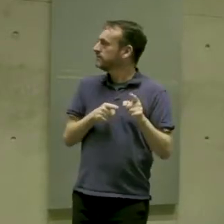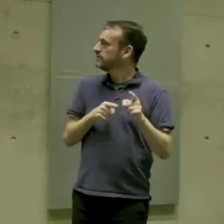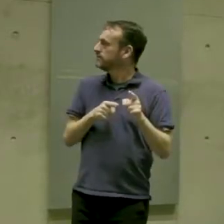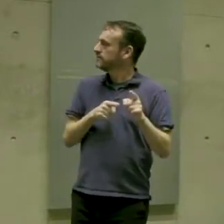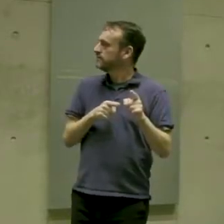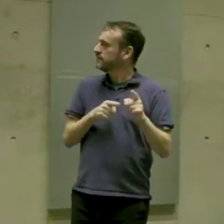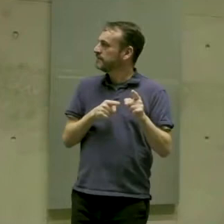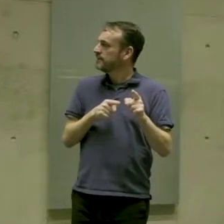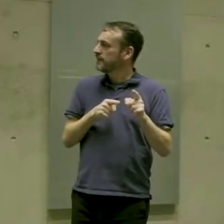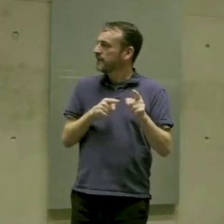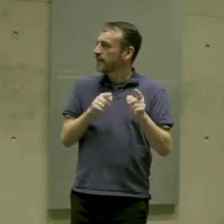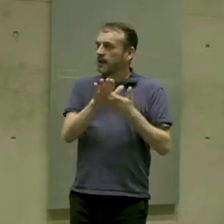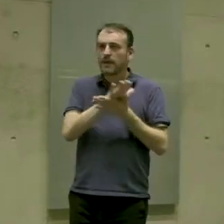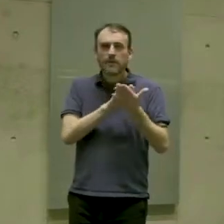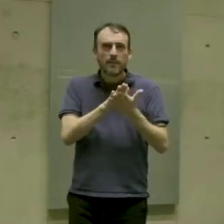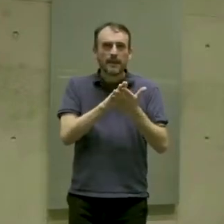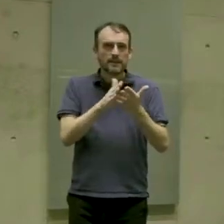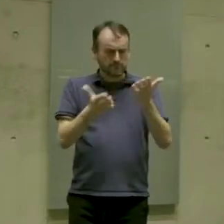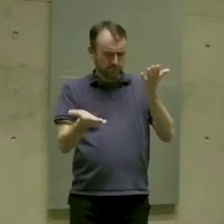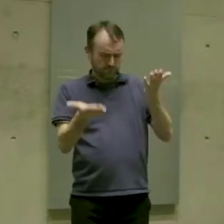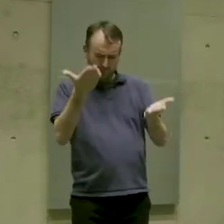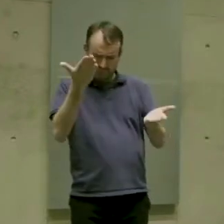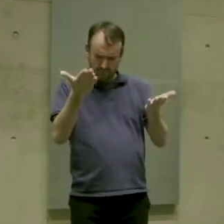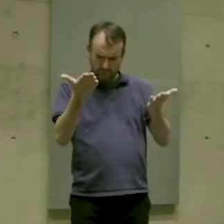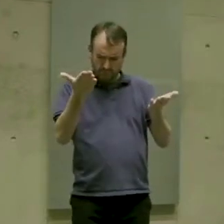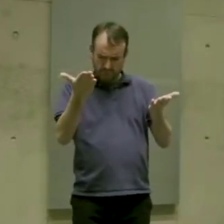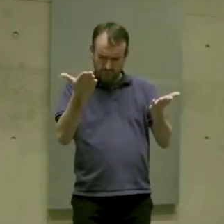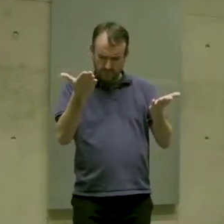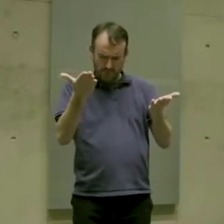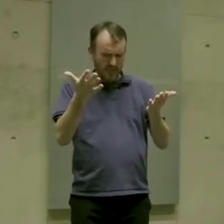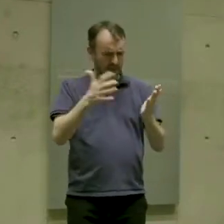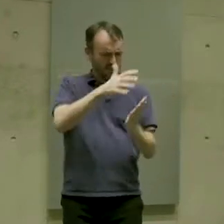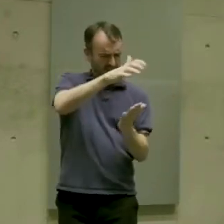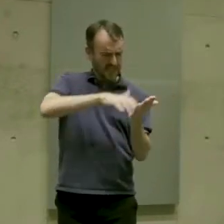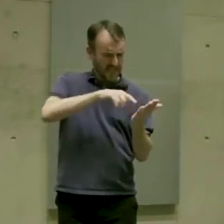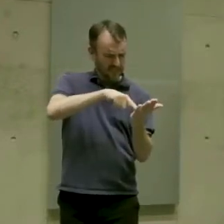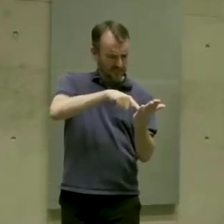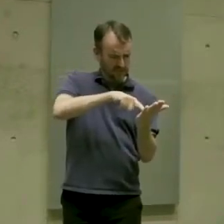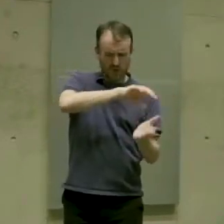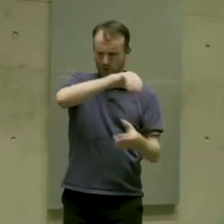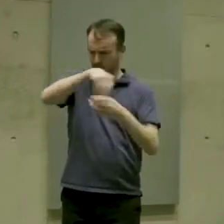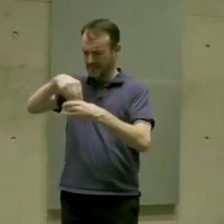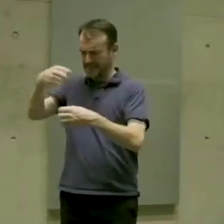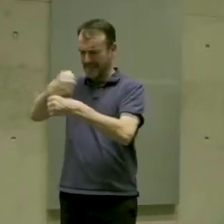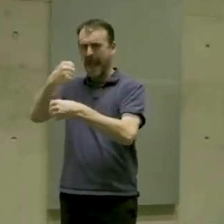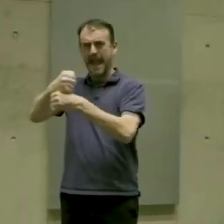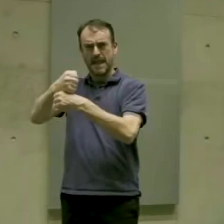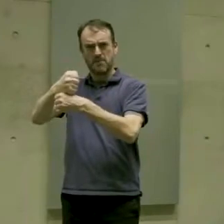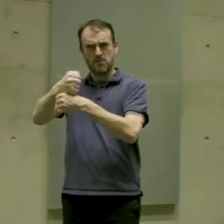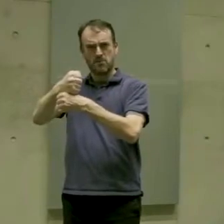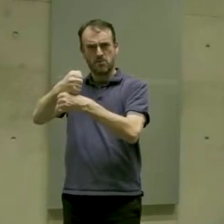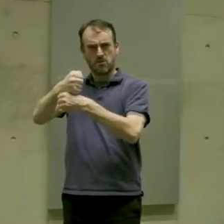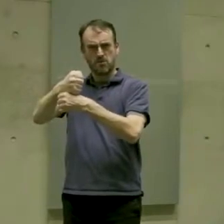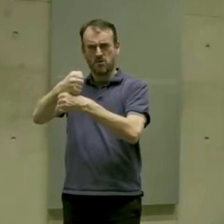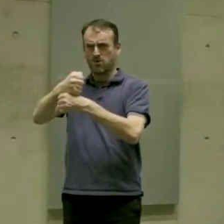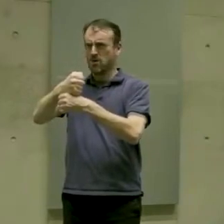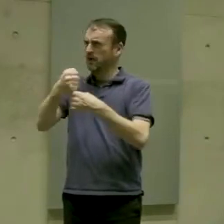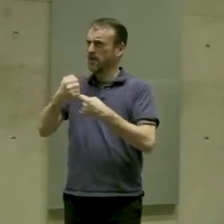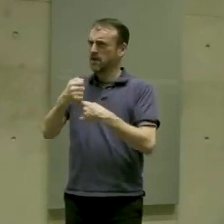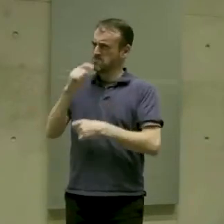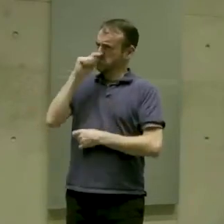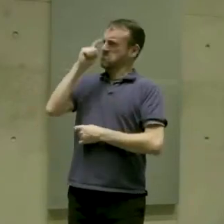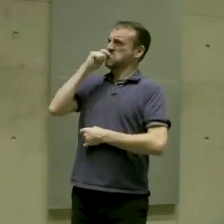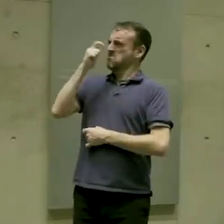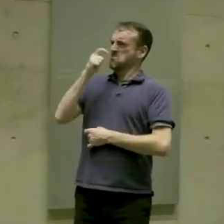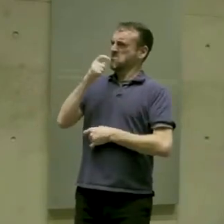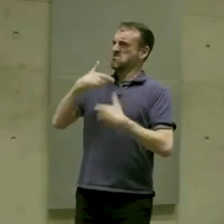something tipped the invisible scales into being a game, scary capitals included, it wasn't literature anymore, or at least it had nothing